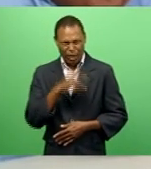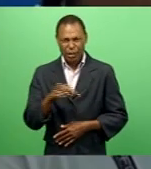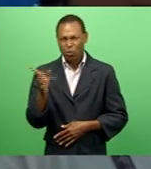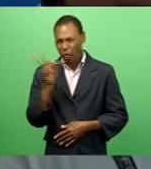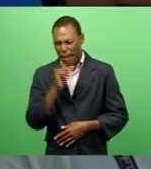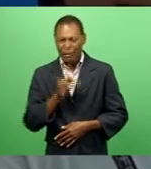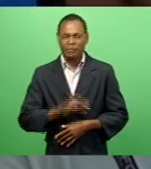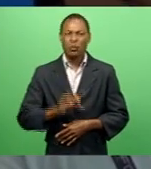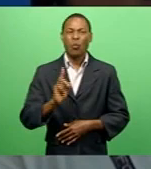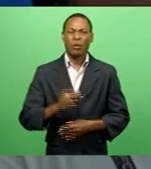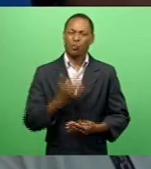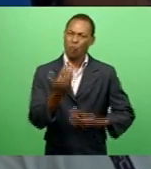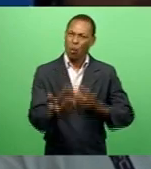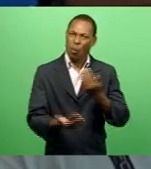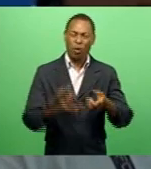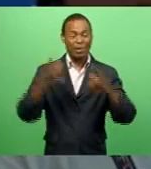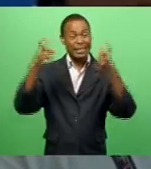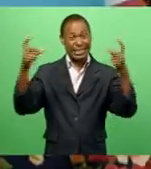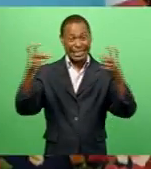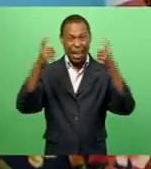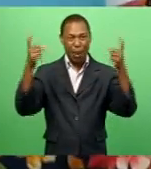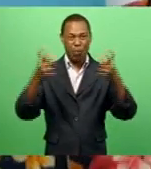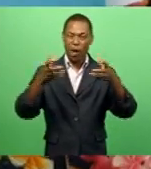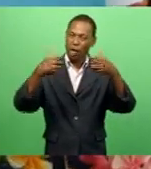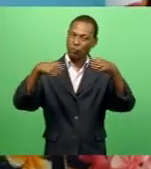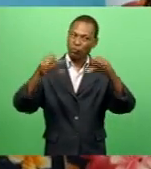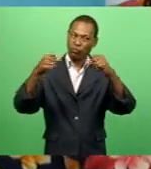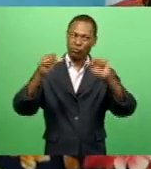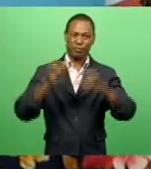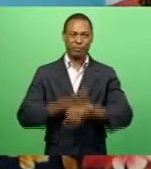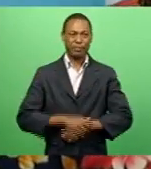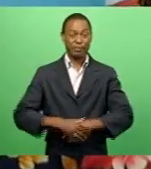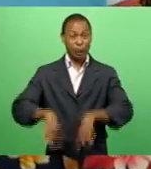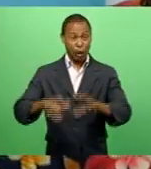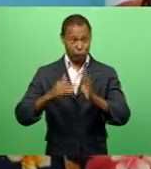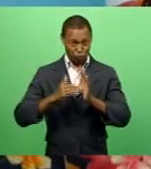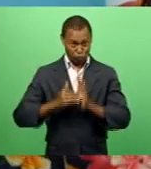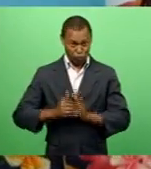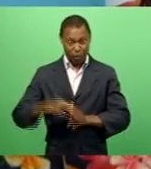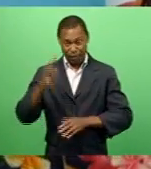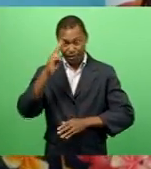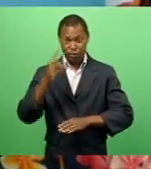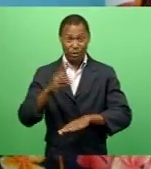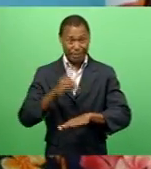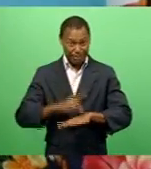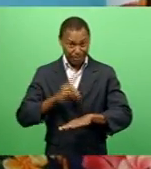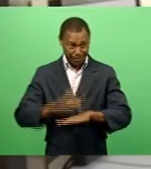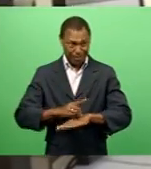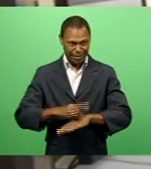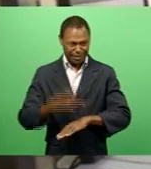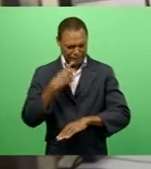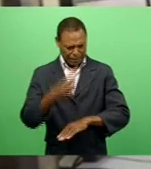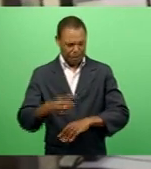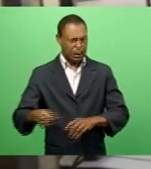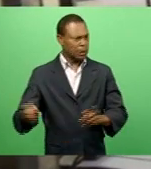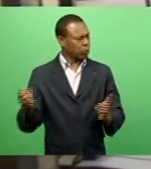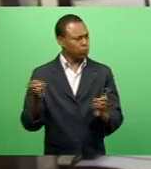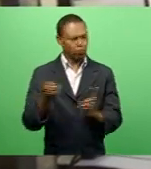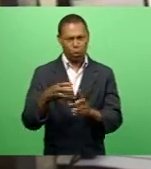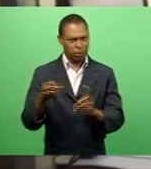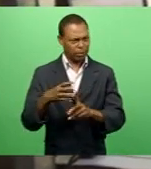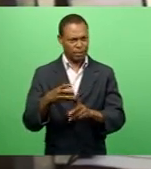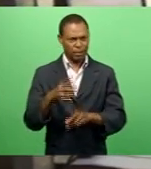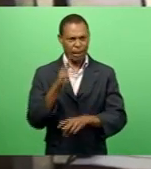and celebrating that achievement. The chair of the National Disability Award says it's important that persons with disabilities